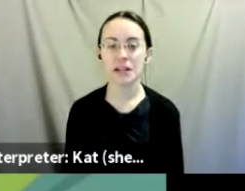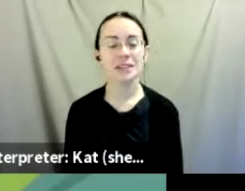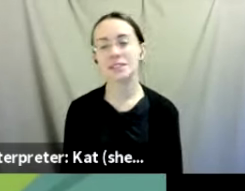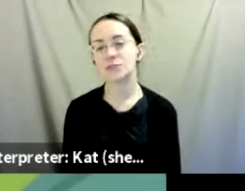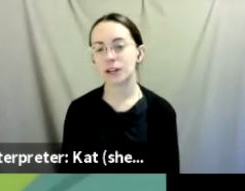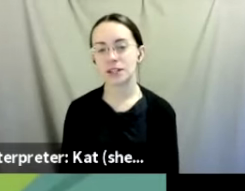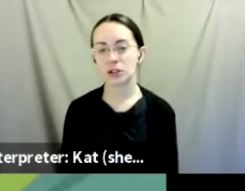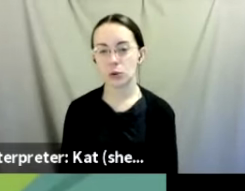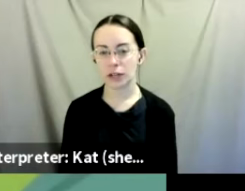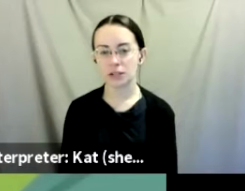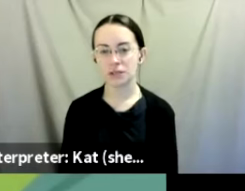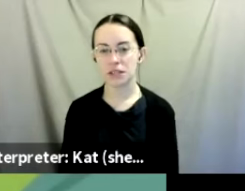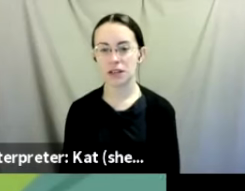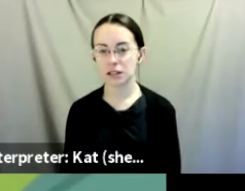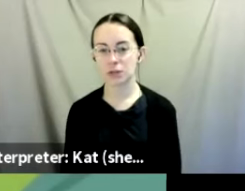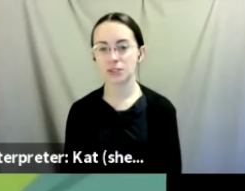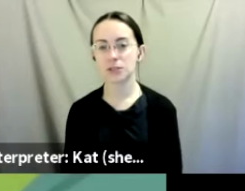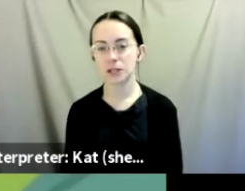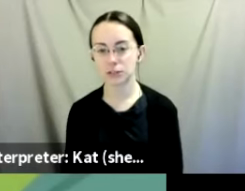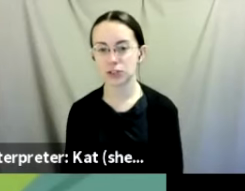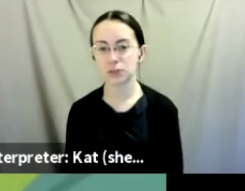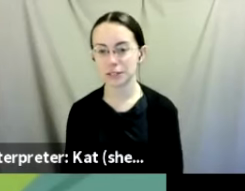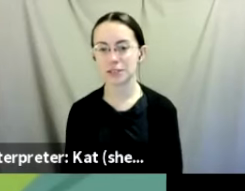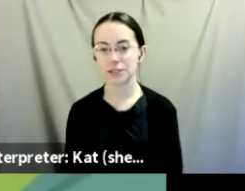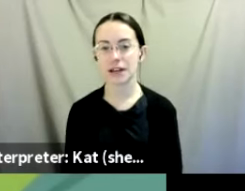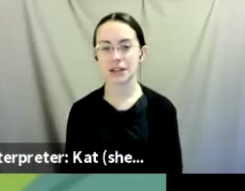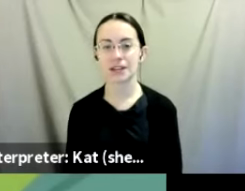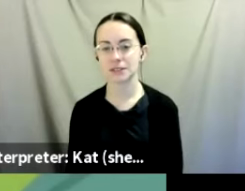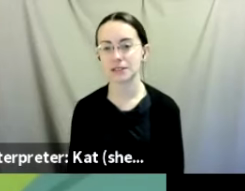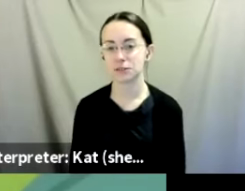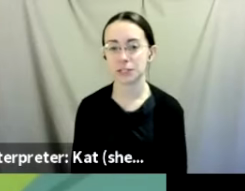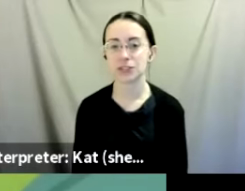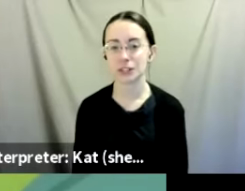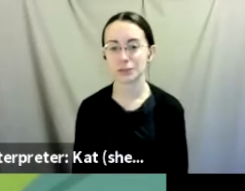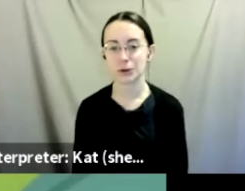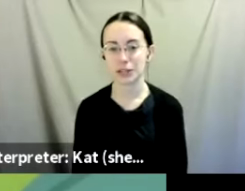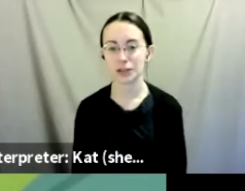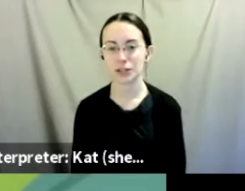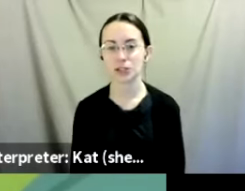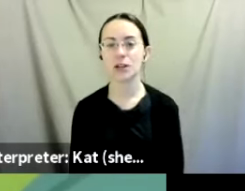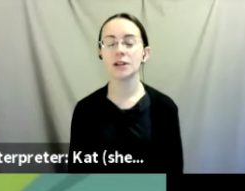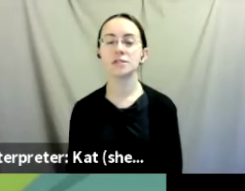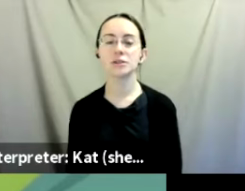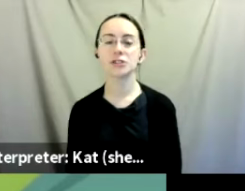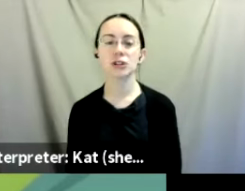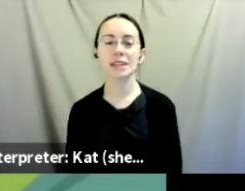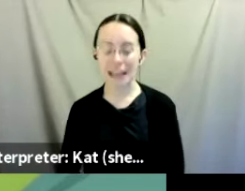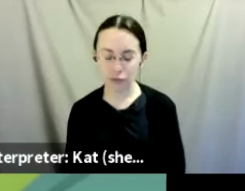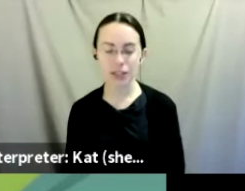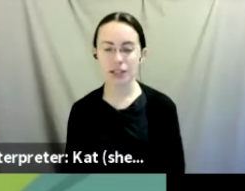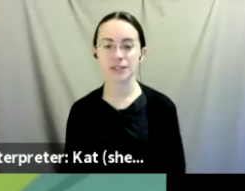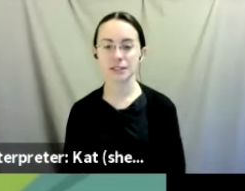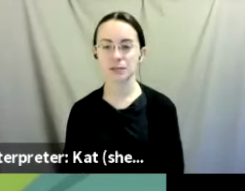them, they didn't find it annoying. They thought that it was still beneficial because it still had access to information in spoken English. So ensuring